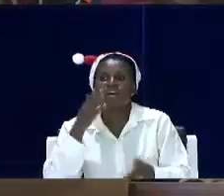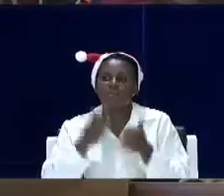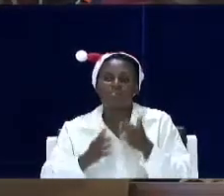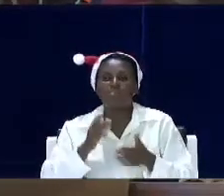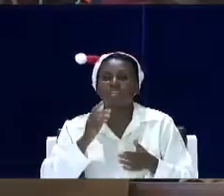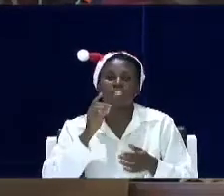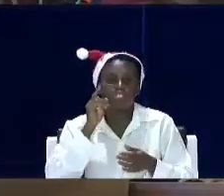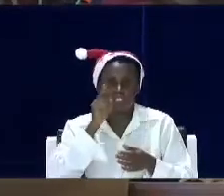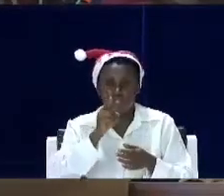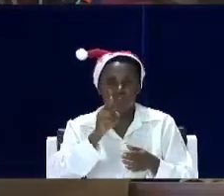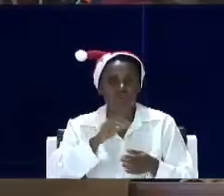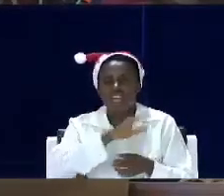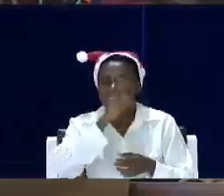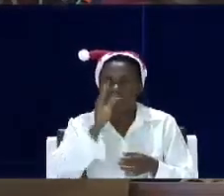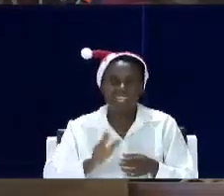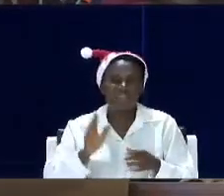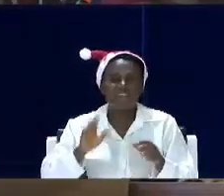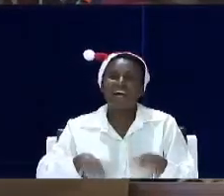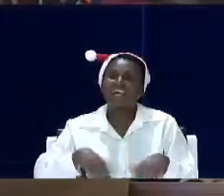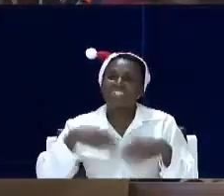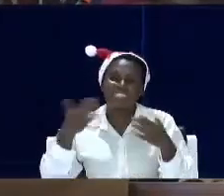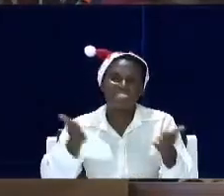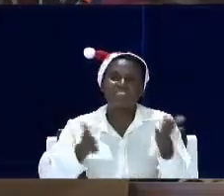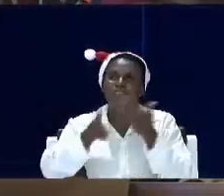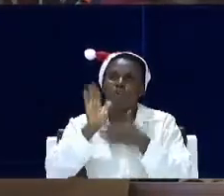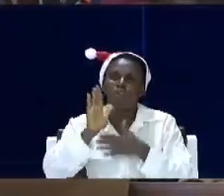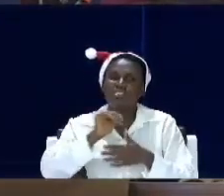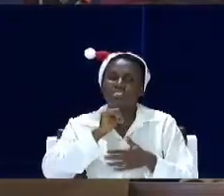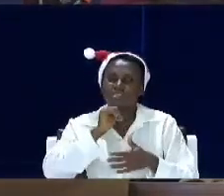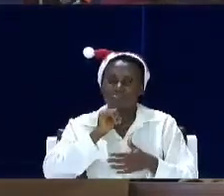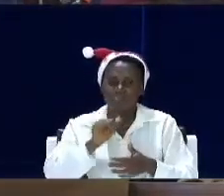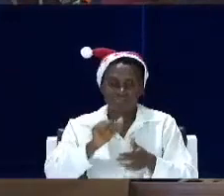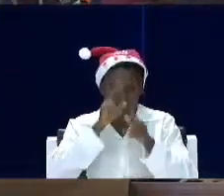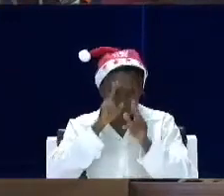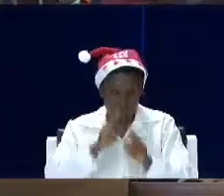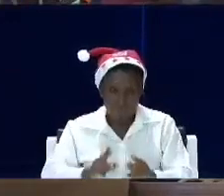give God a dishonorable offering.